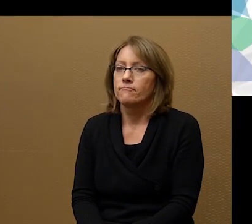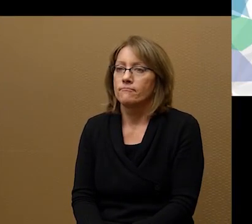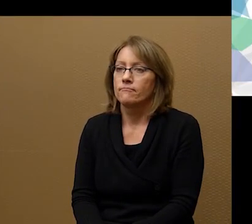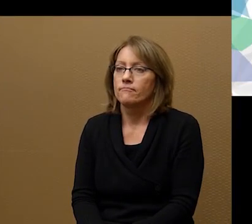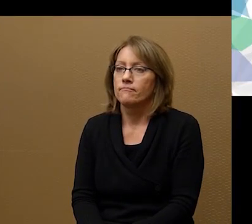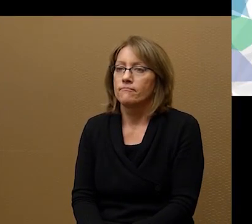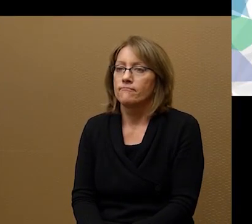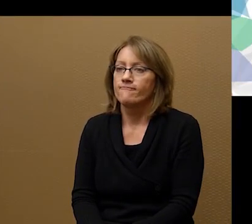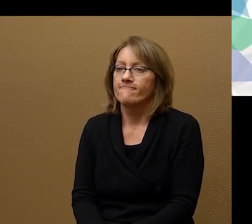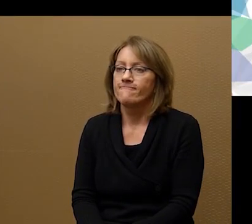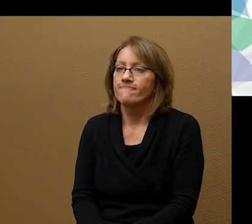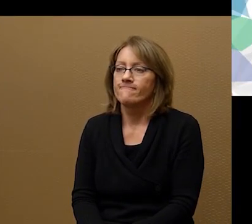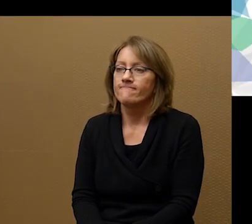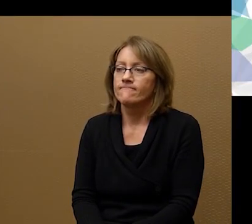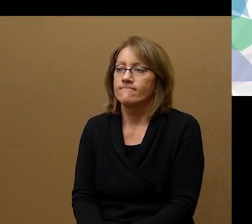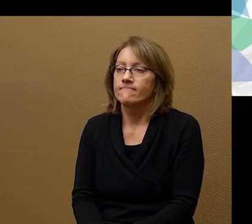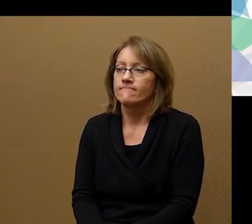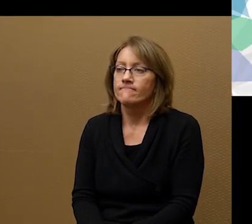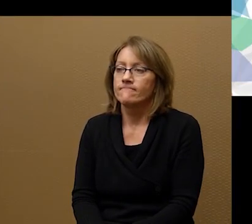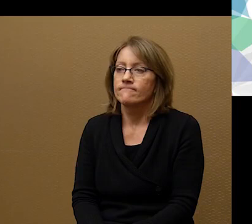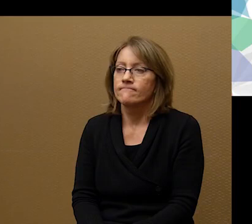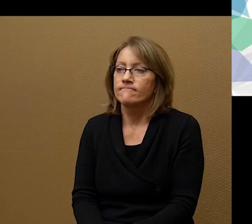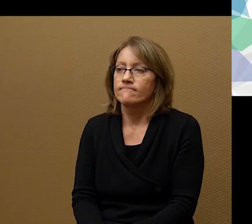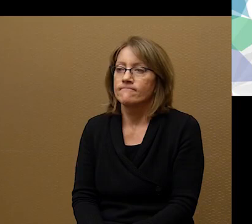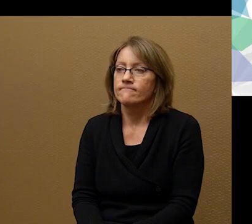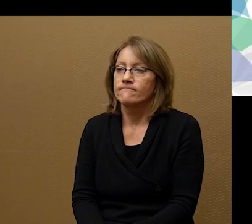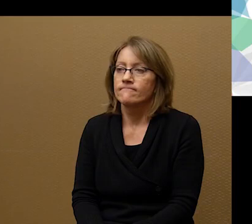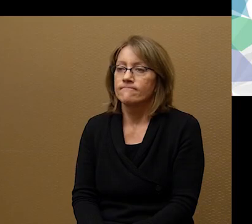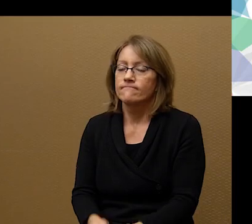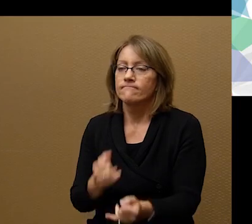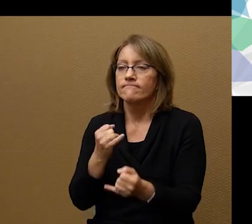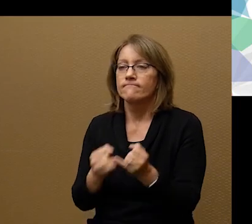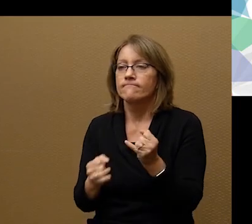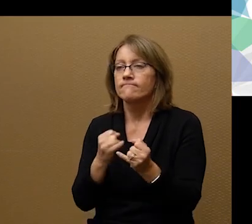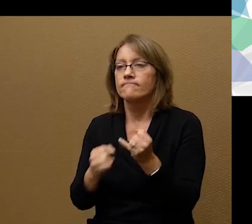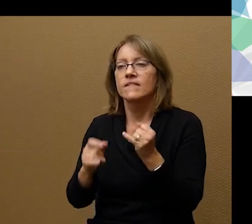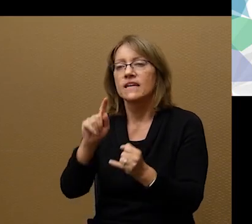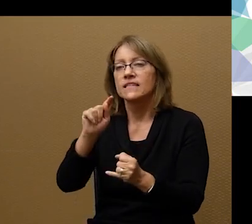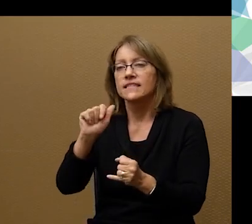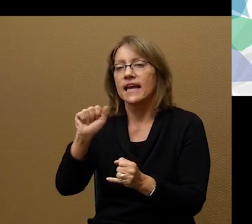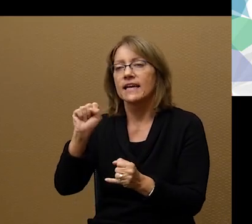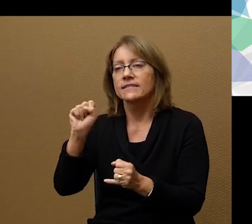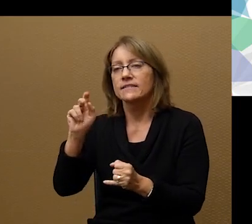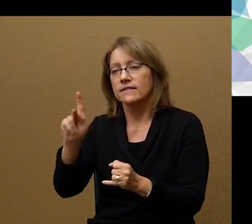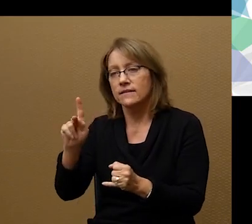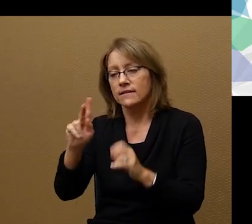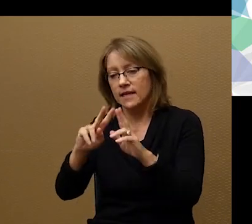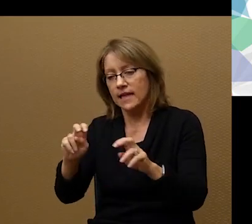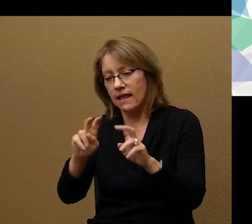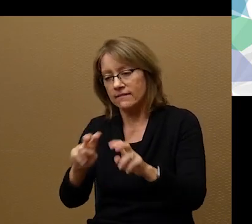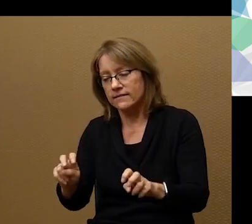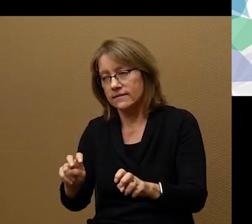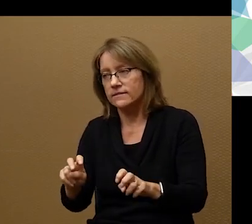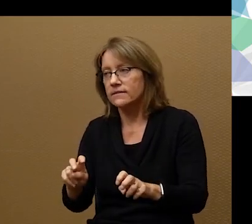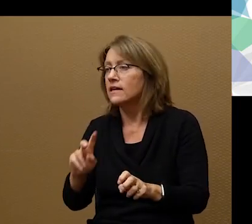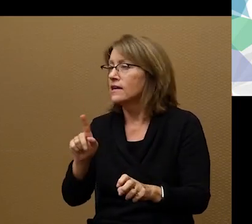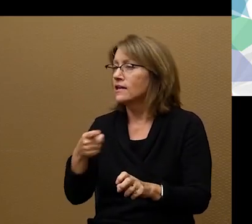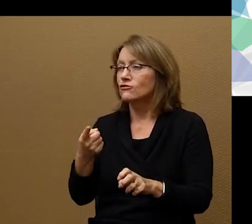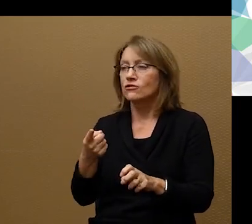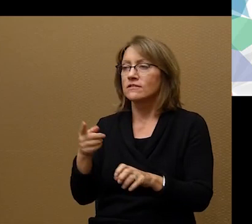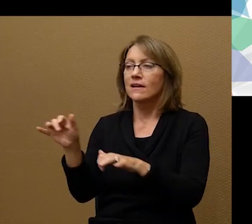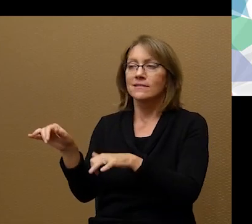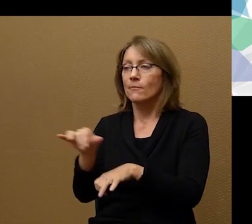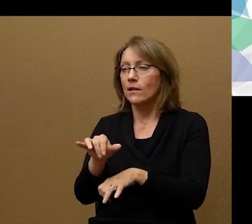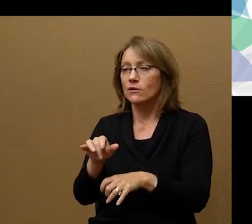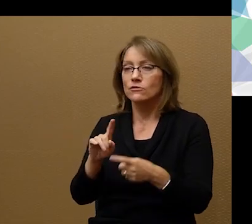All right, last thing is the task analysis. And this is just laying out, very similar